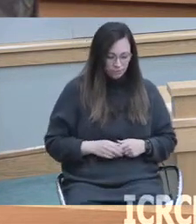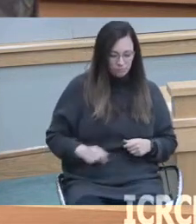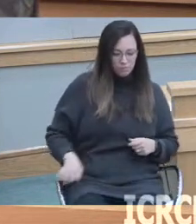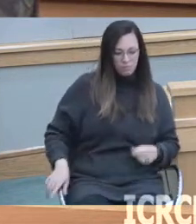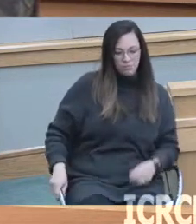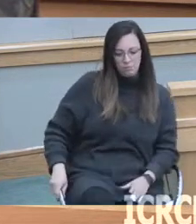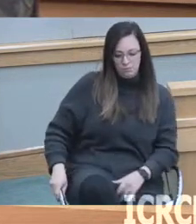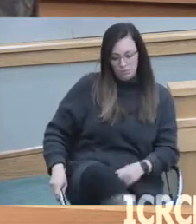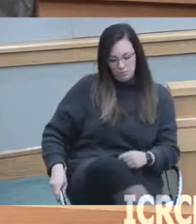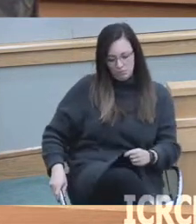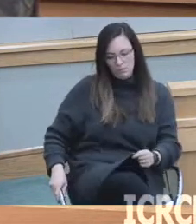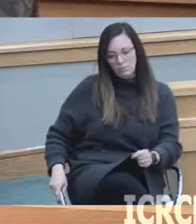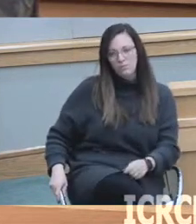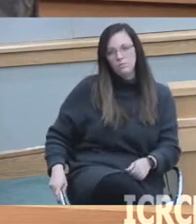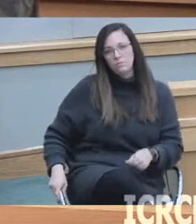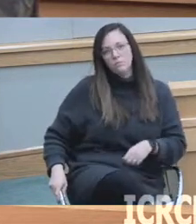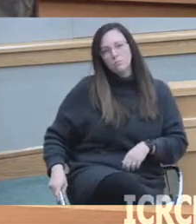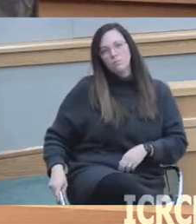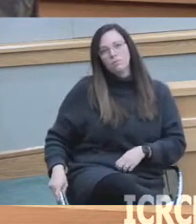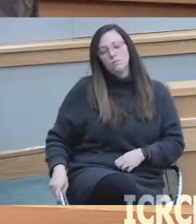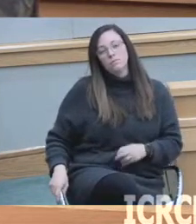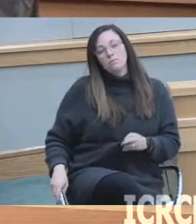Building planning and zoning.